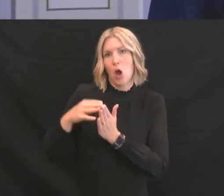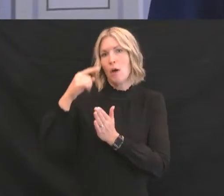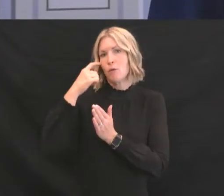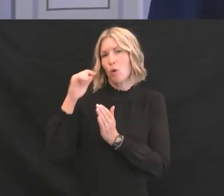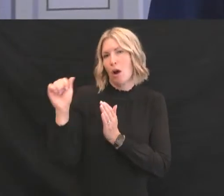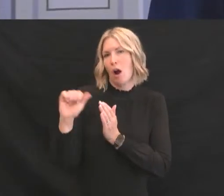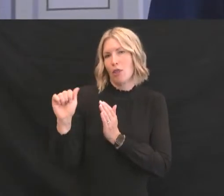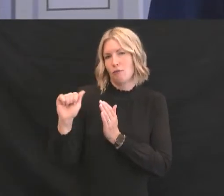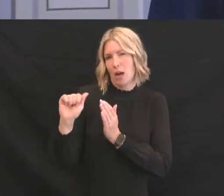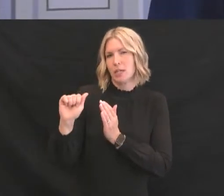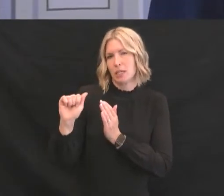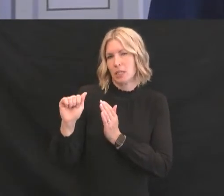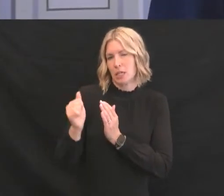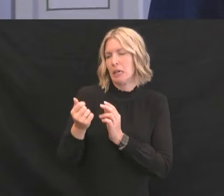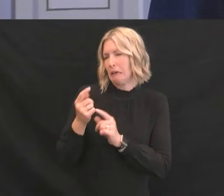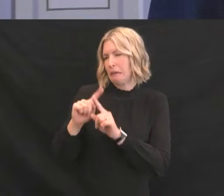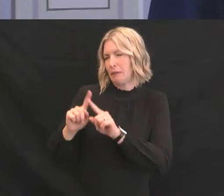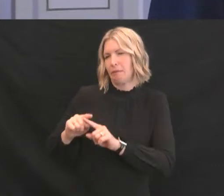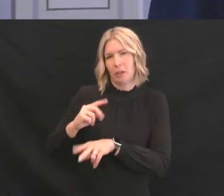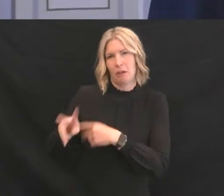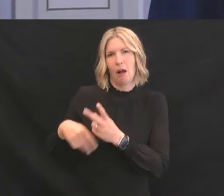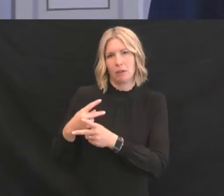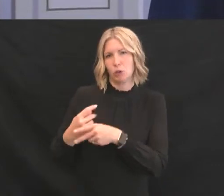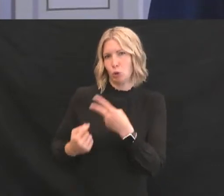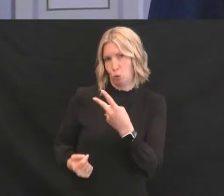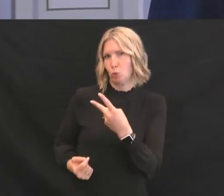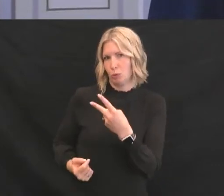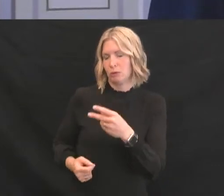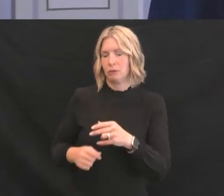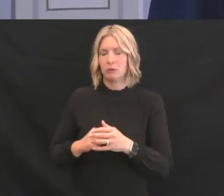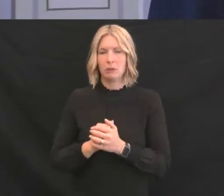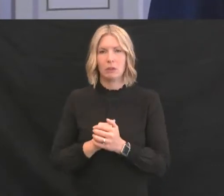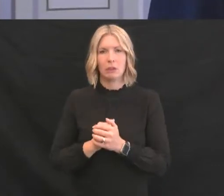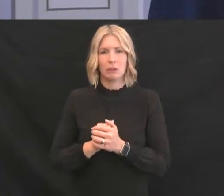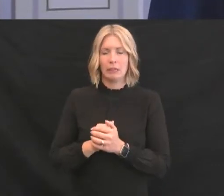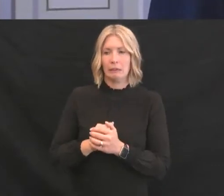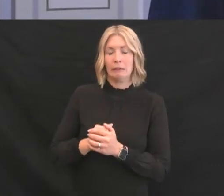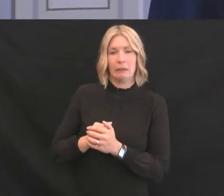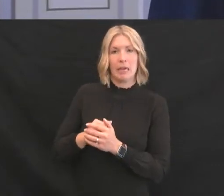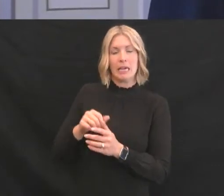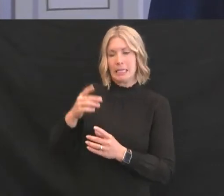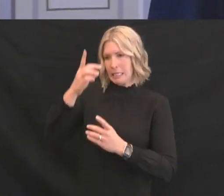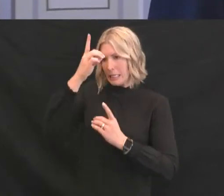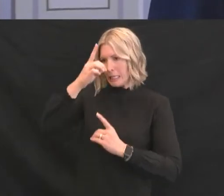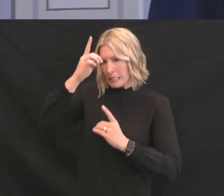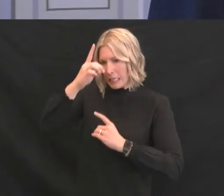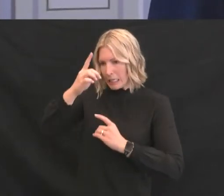arthritis, as well as new genetic markers for disease progression and